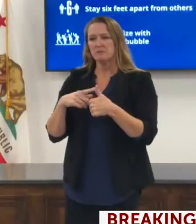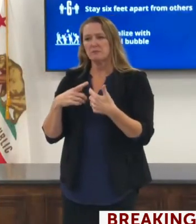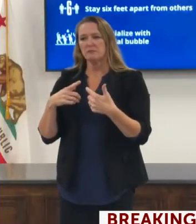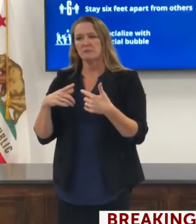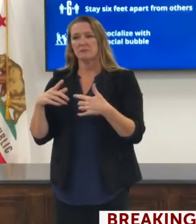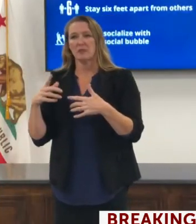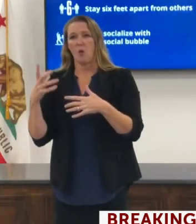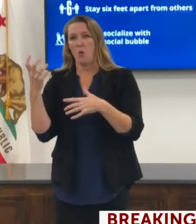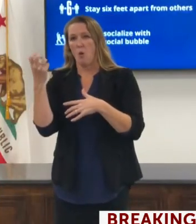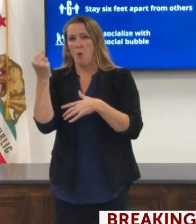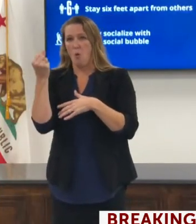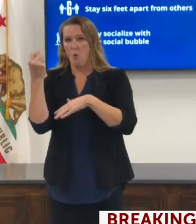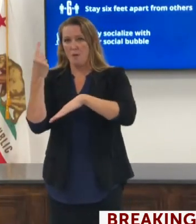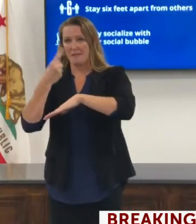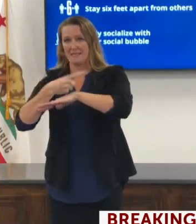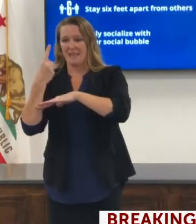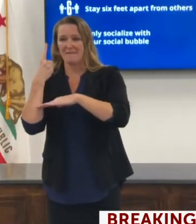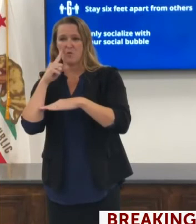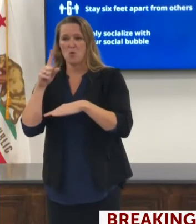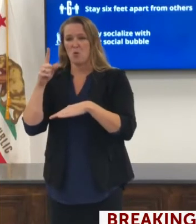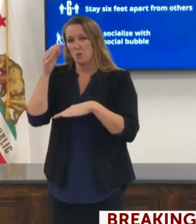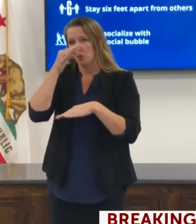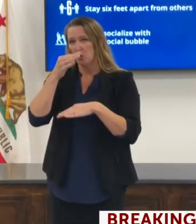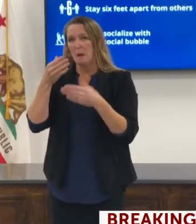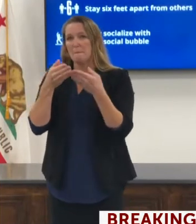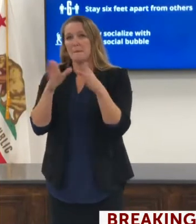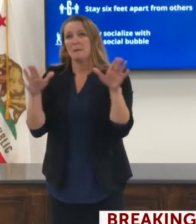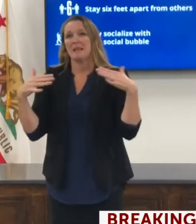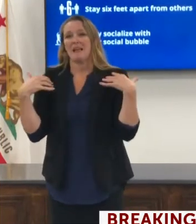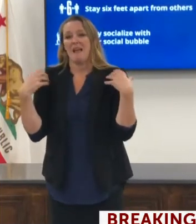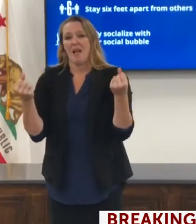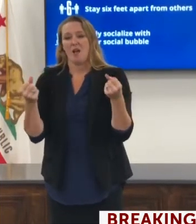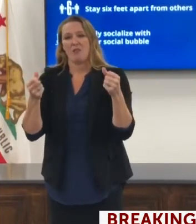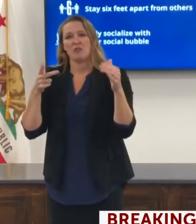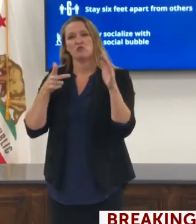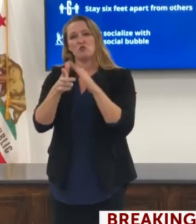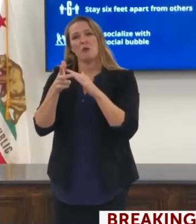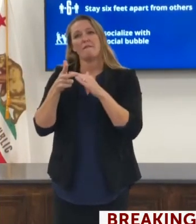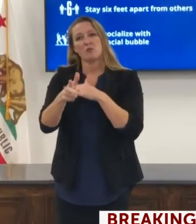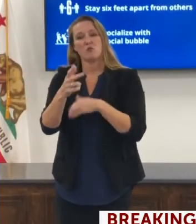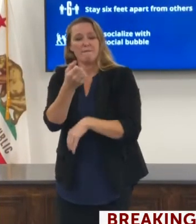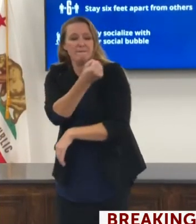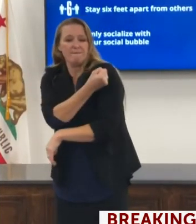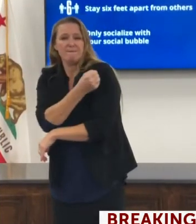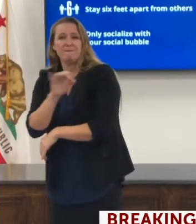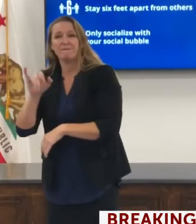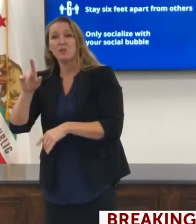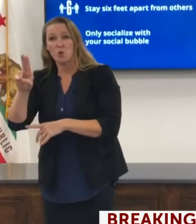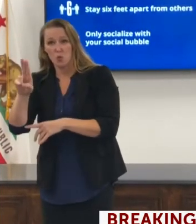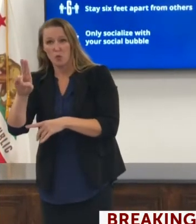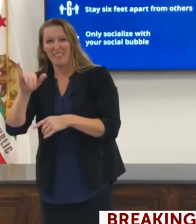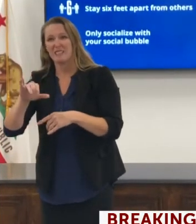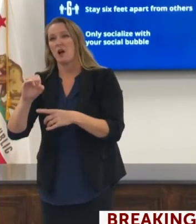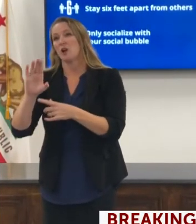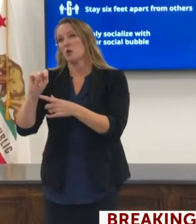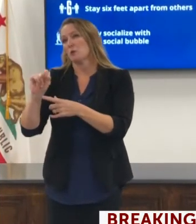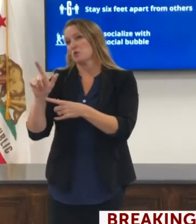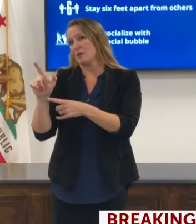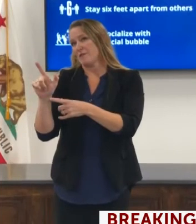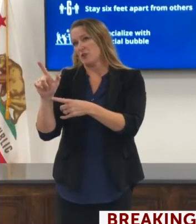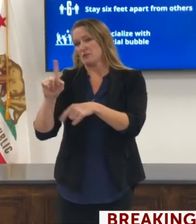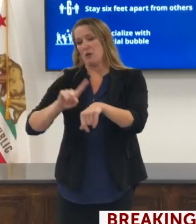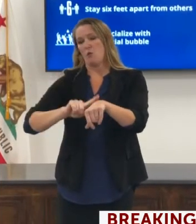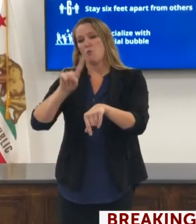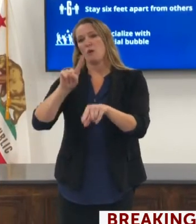the date for our upcoming public drive-through flu clinics on October 21st from 1 to